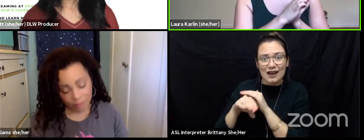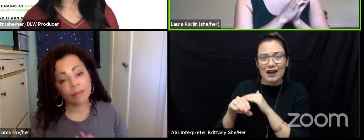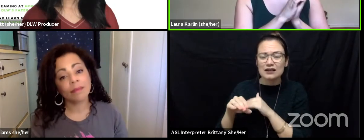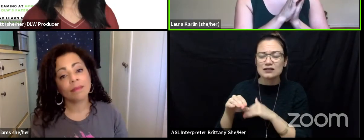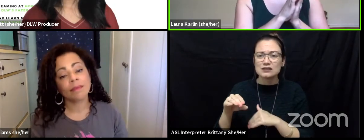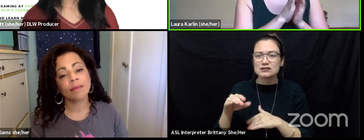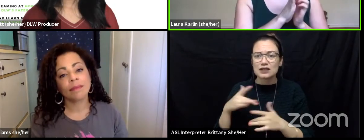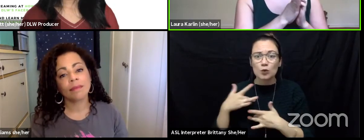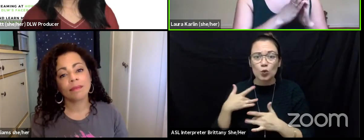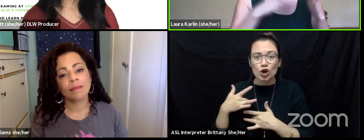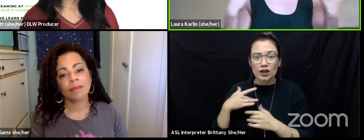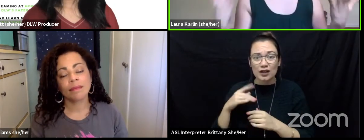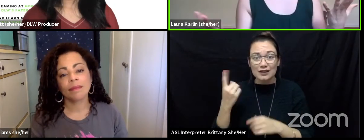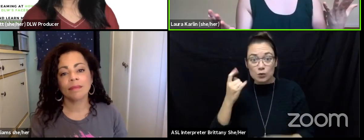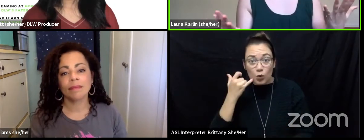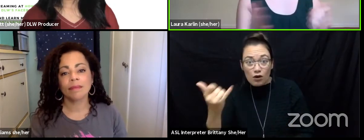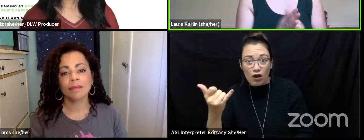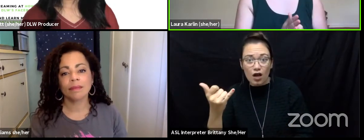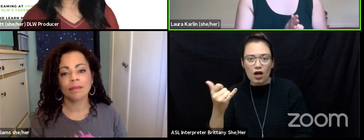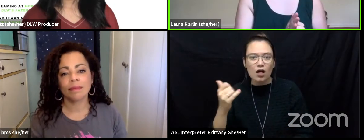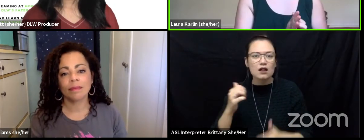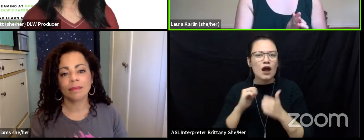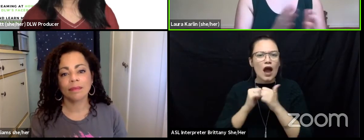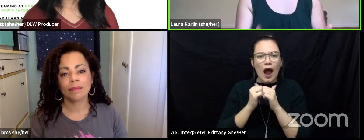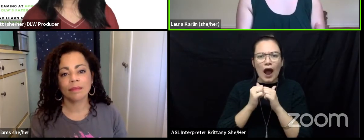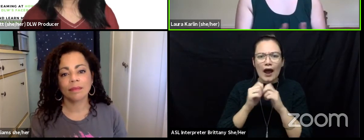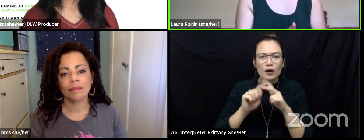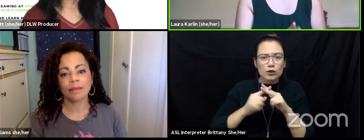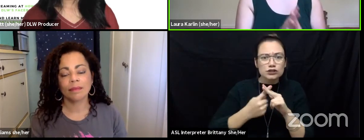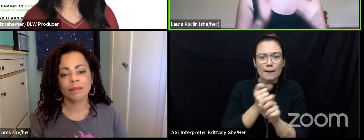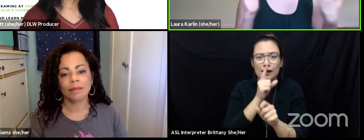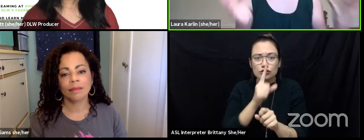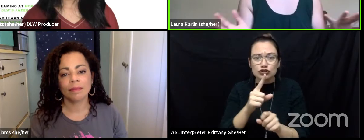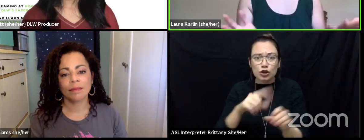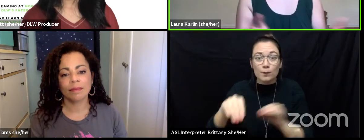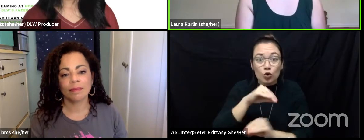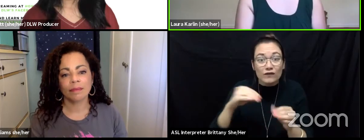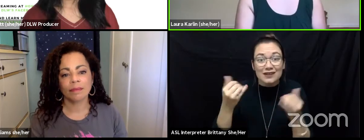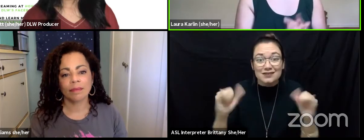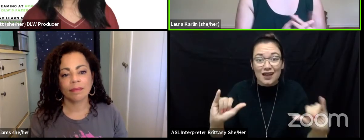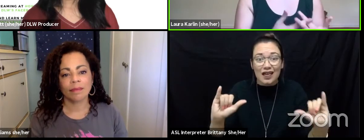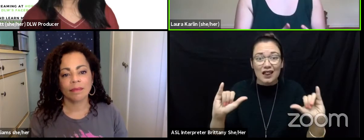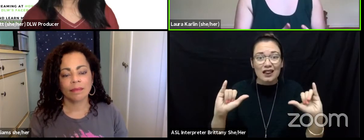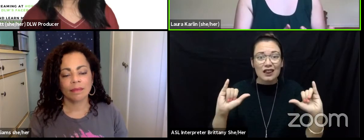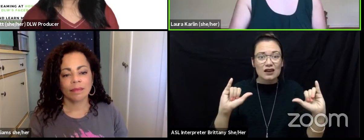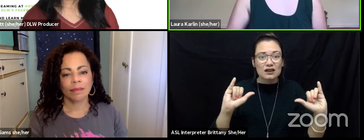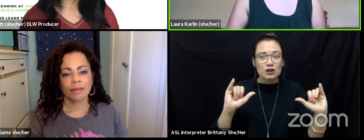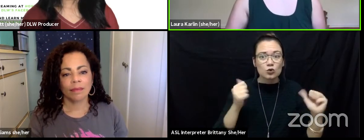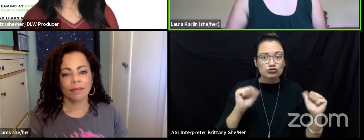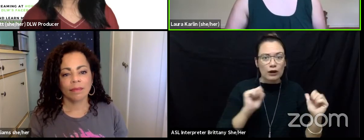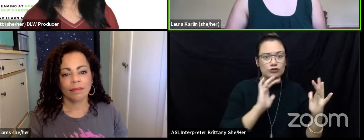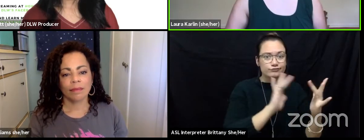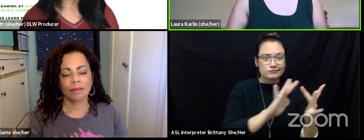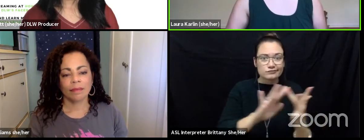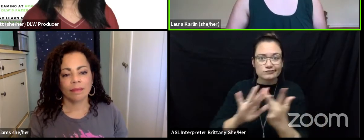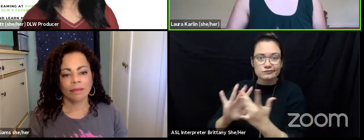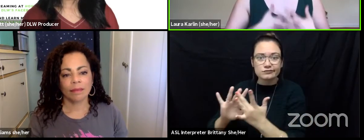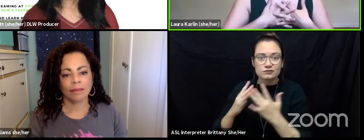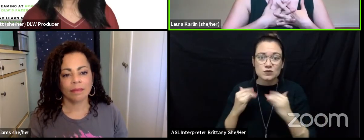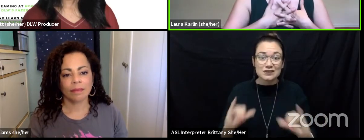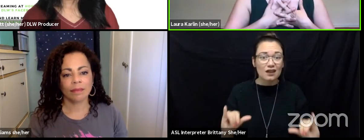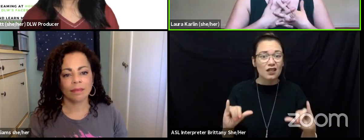anyone called her? And how can we start making sure that they're moving? Because, you know, people need to keep moving. And